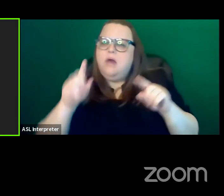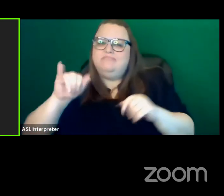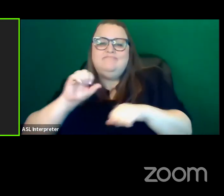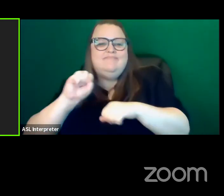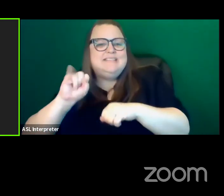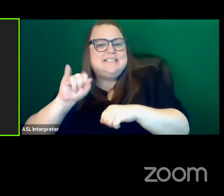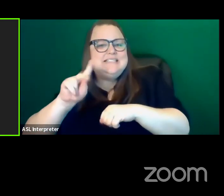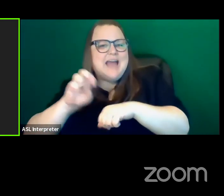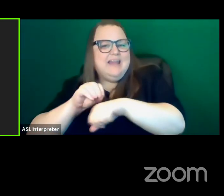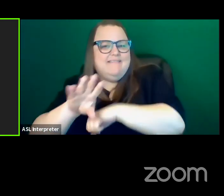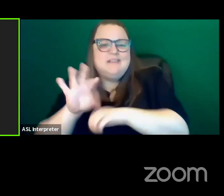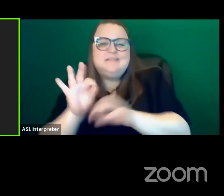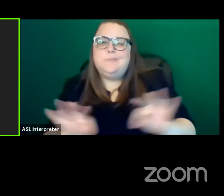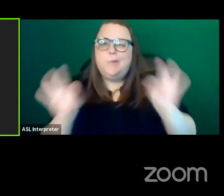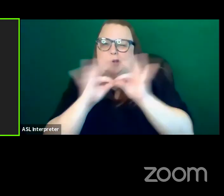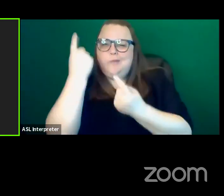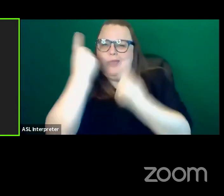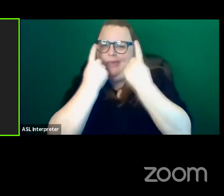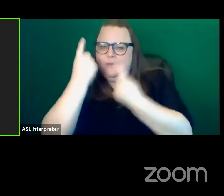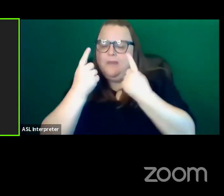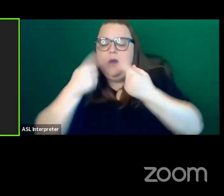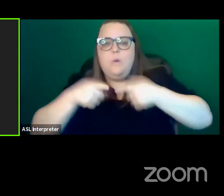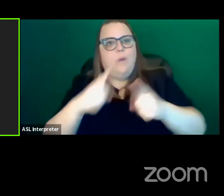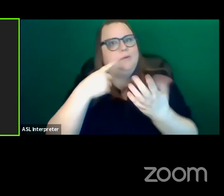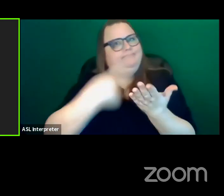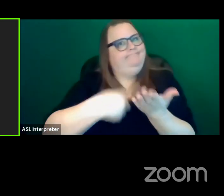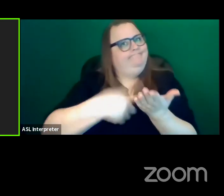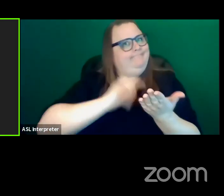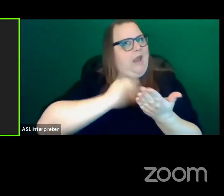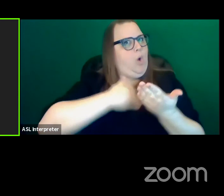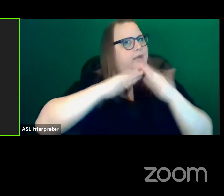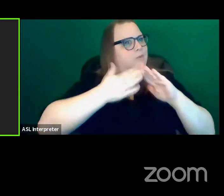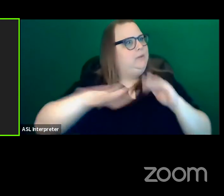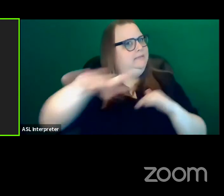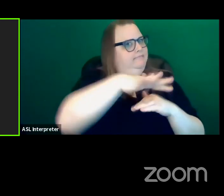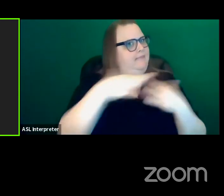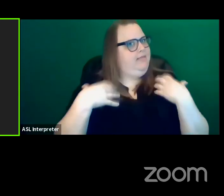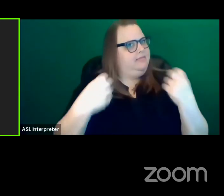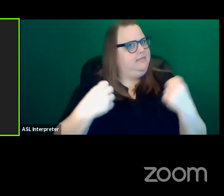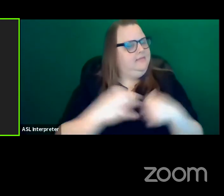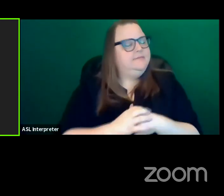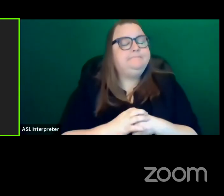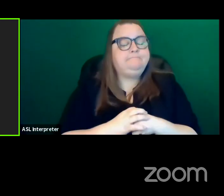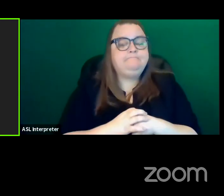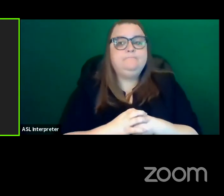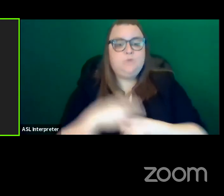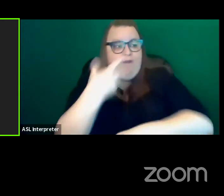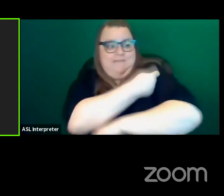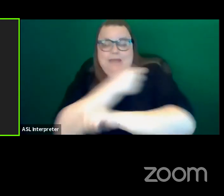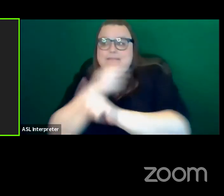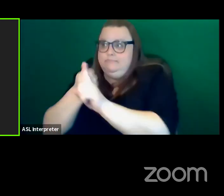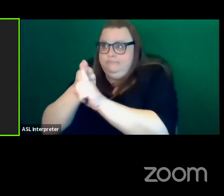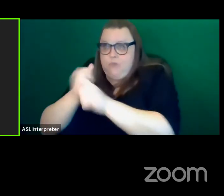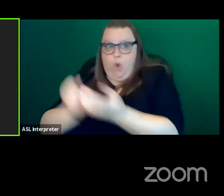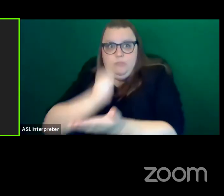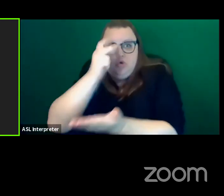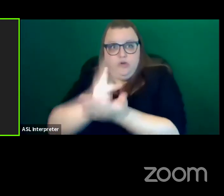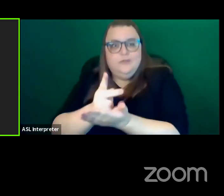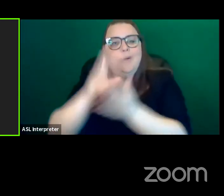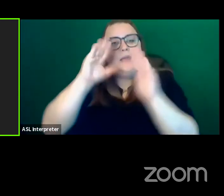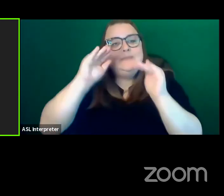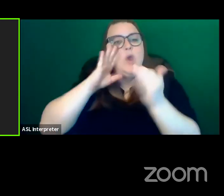we all work to protect the health of our communities. Once a vaccine is approved, we anticipate weekly allocations, and each